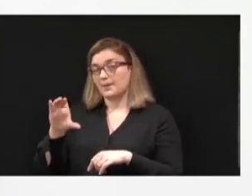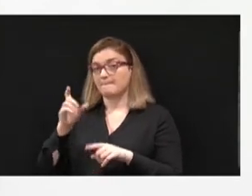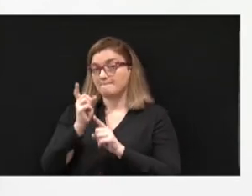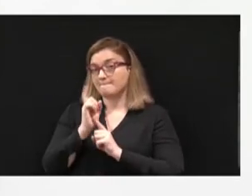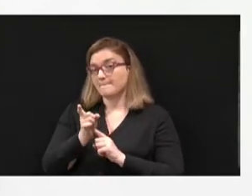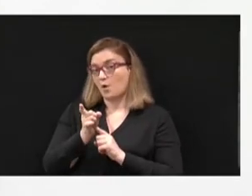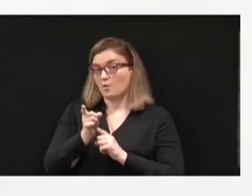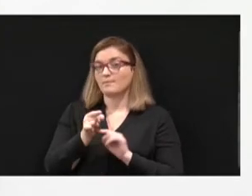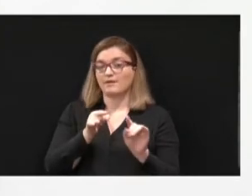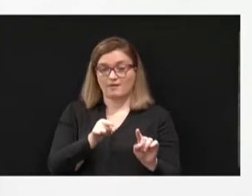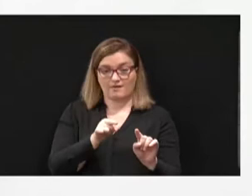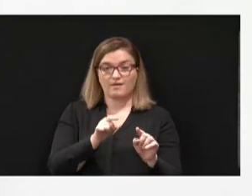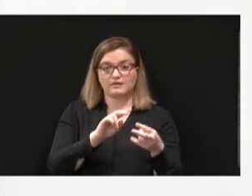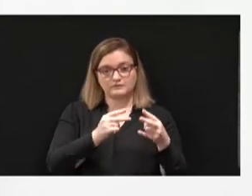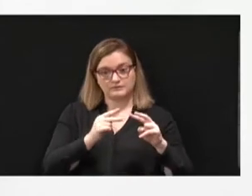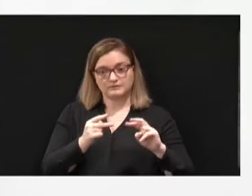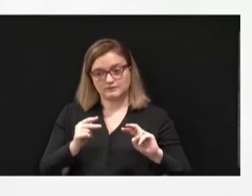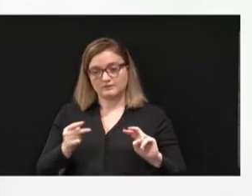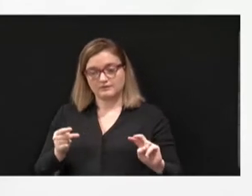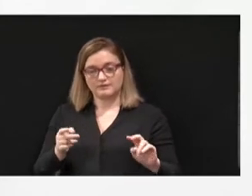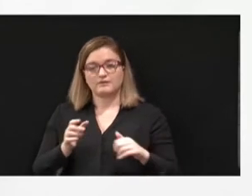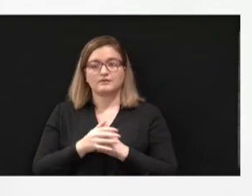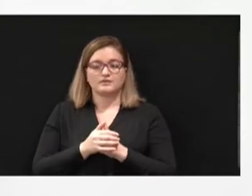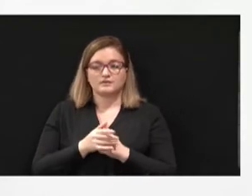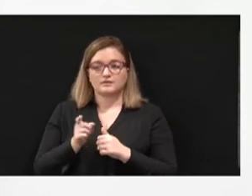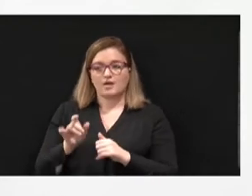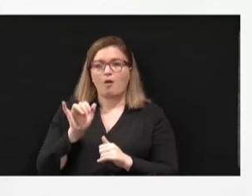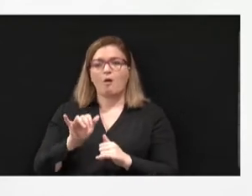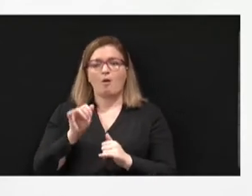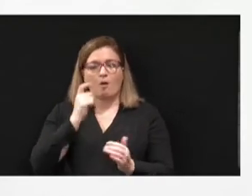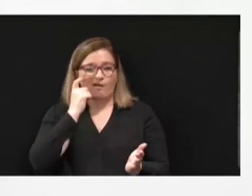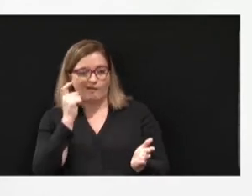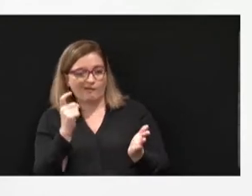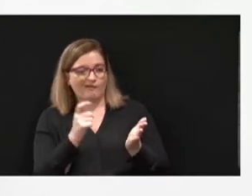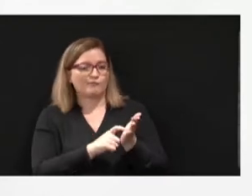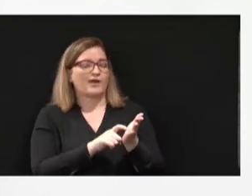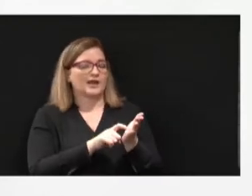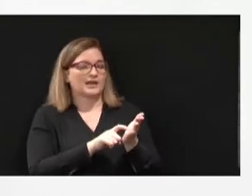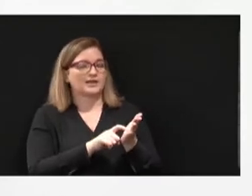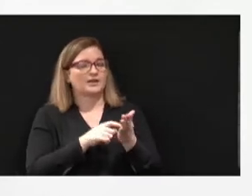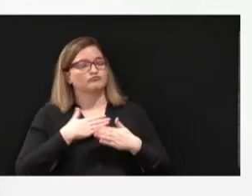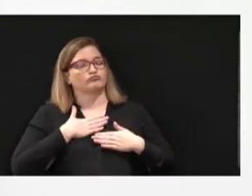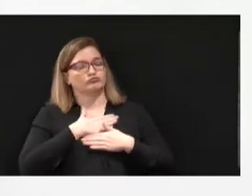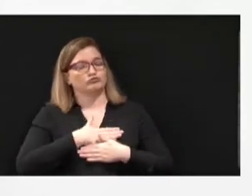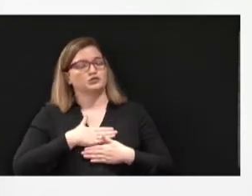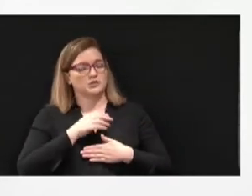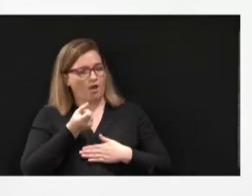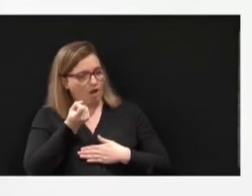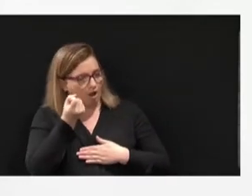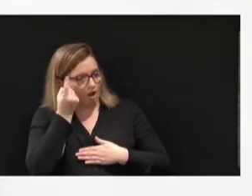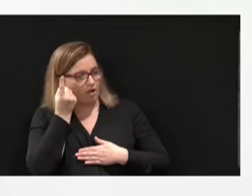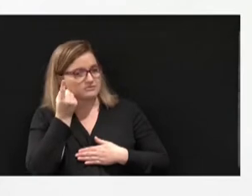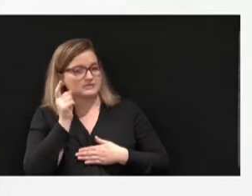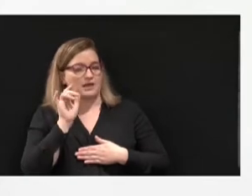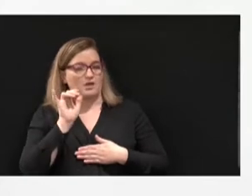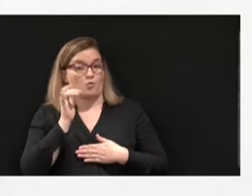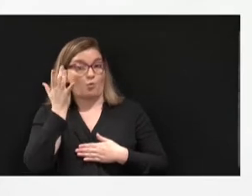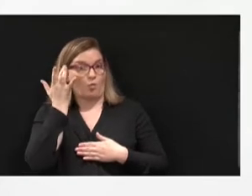have dyslexia and learn to appreciate, you know, that about themselves and understand why